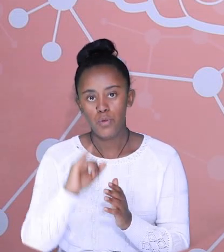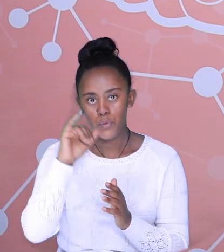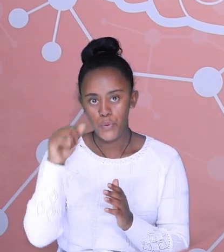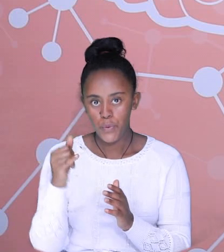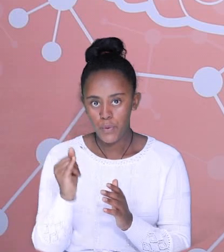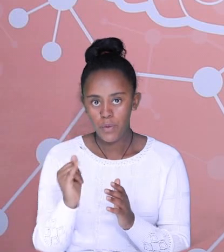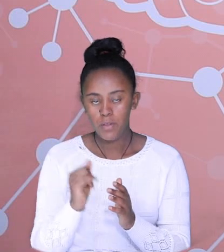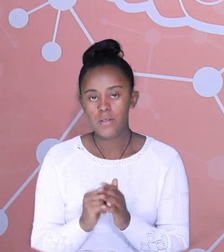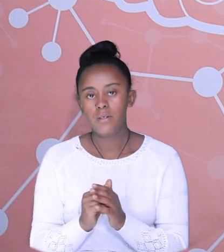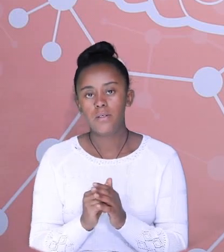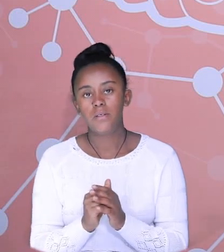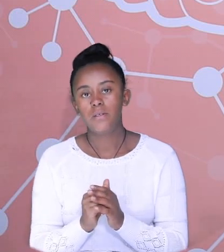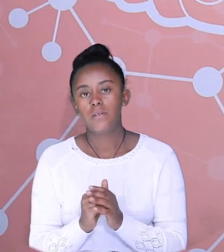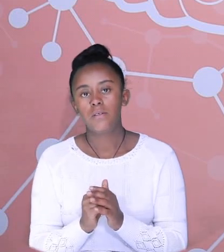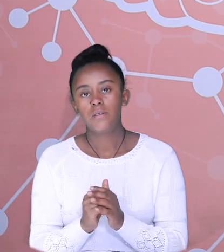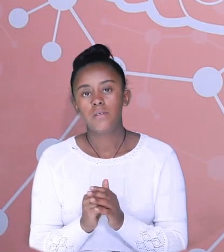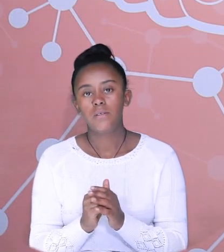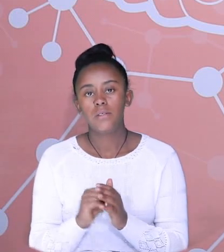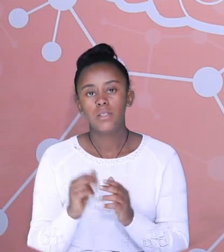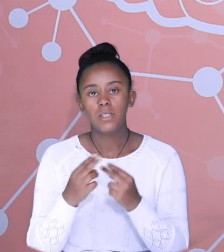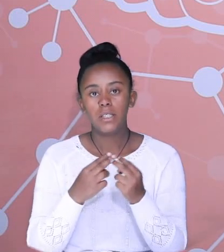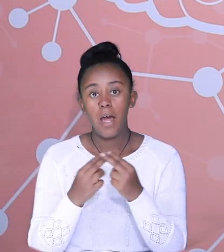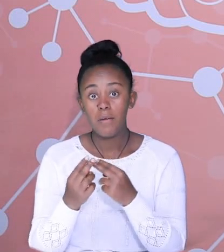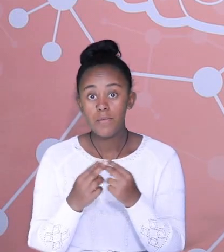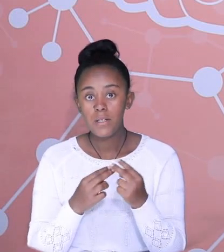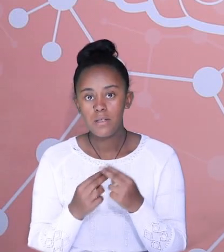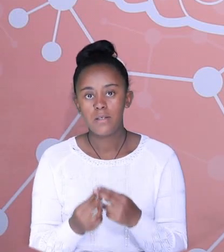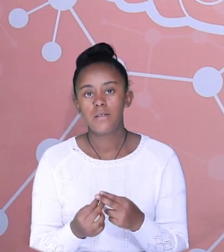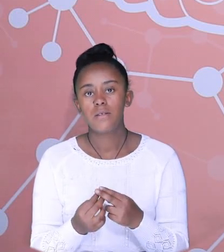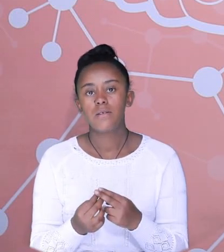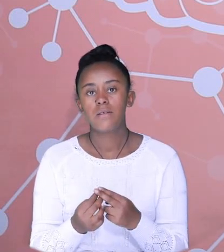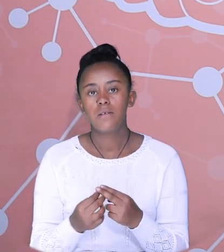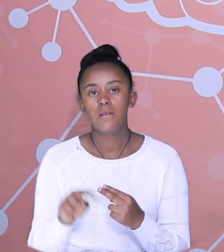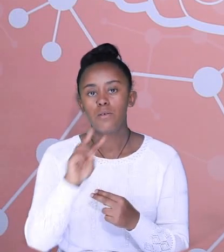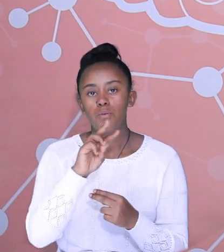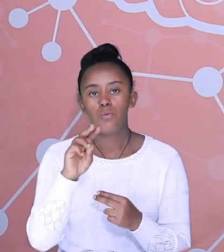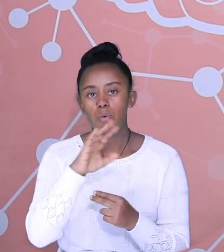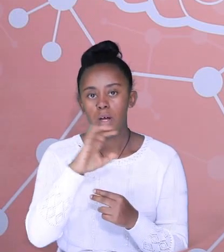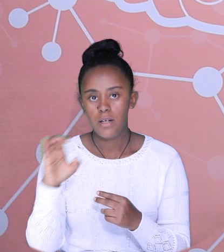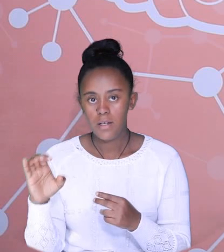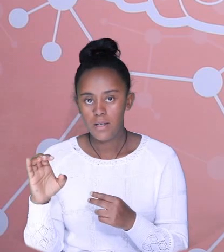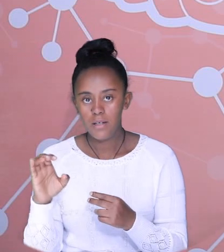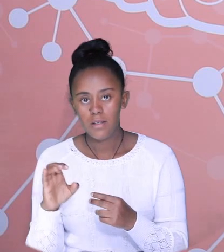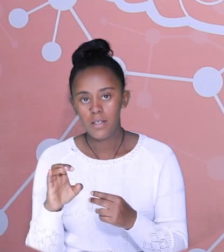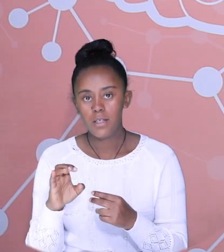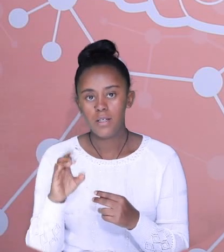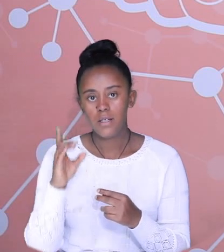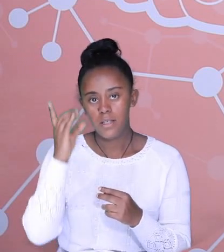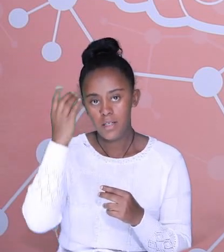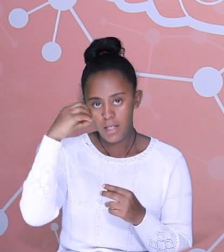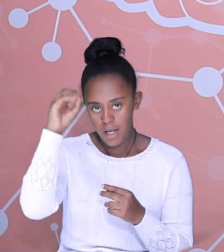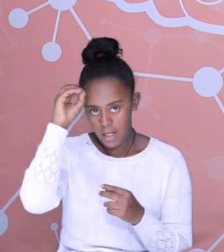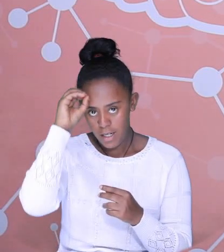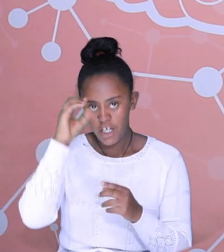joule times 200 degree